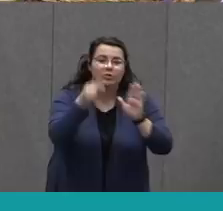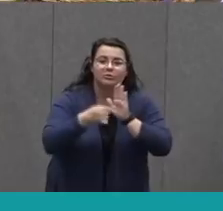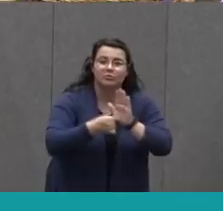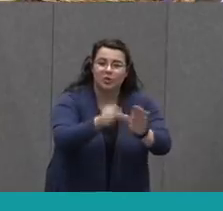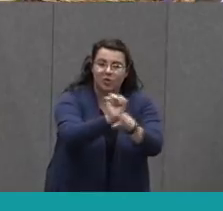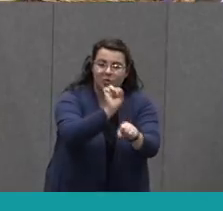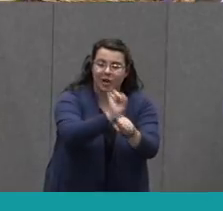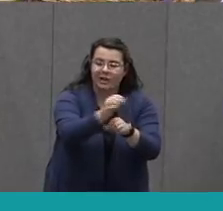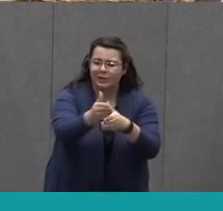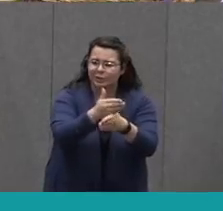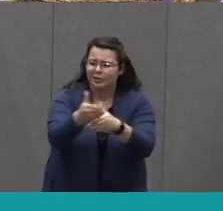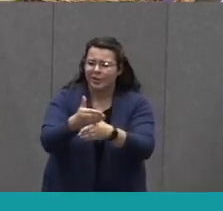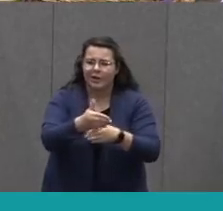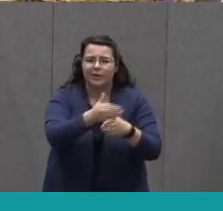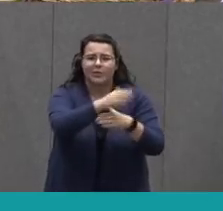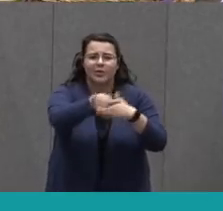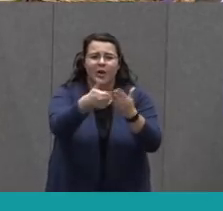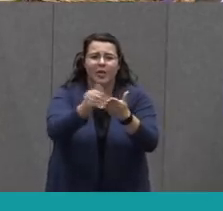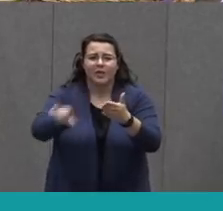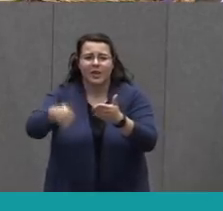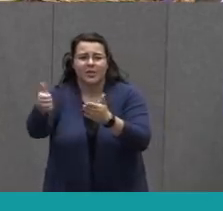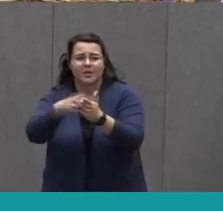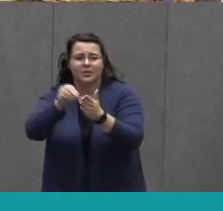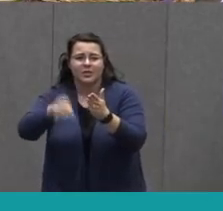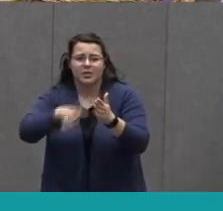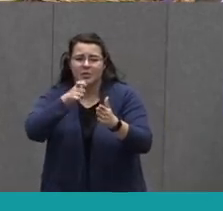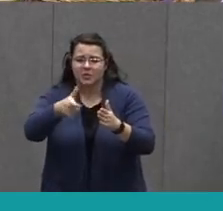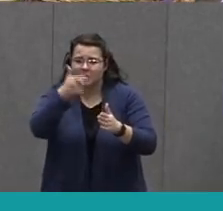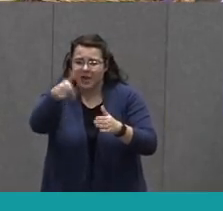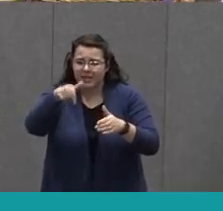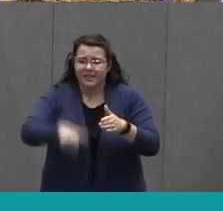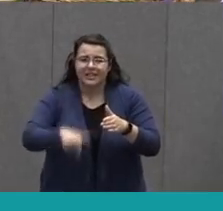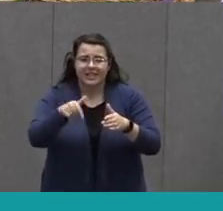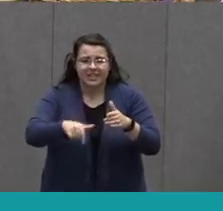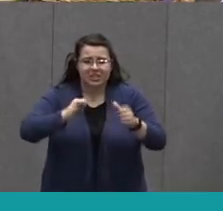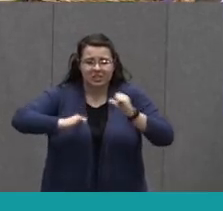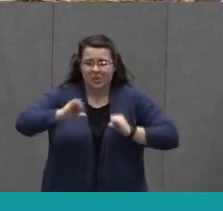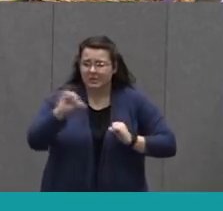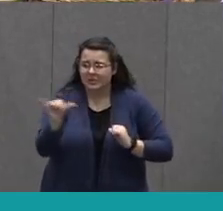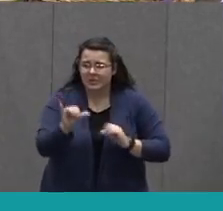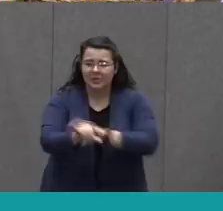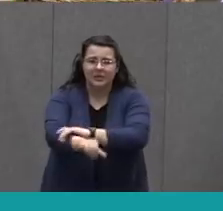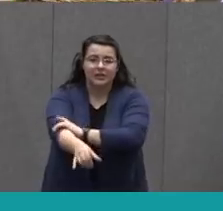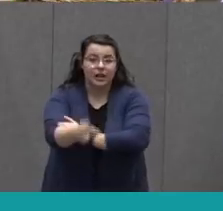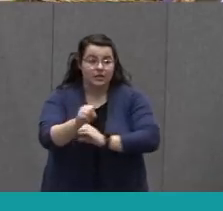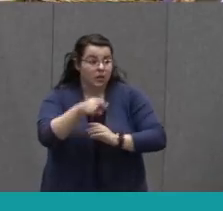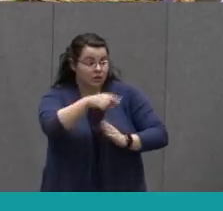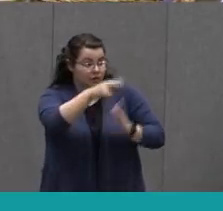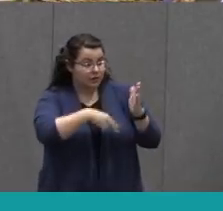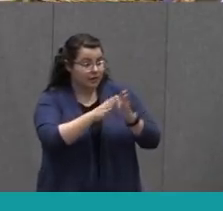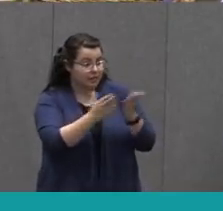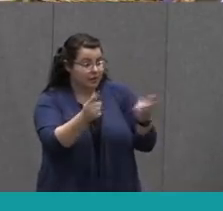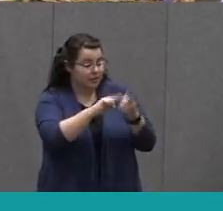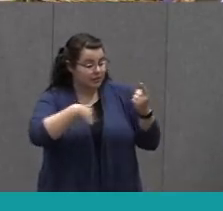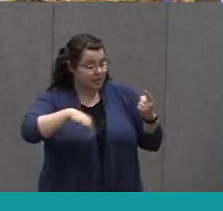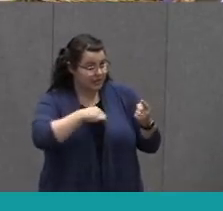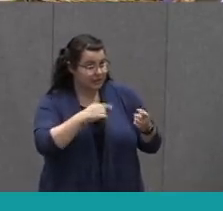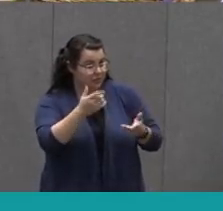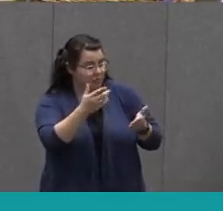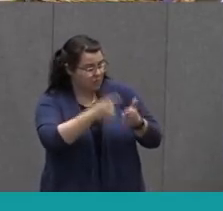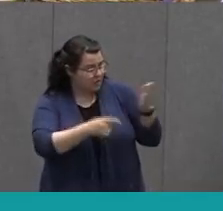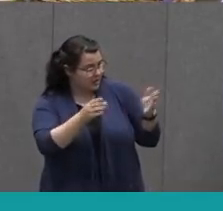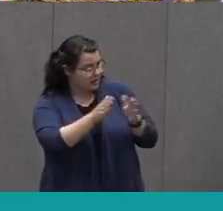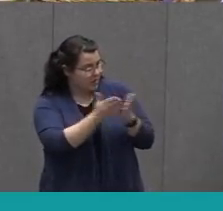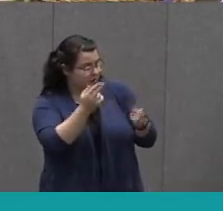that with all the other students around New Mexico who are watching these shows. So you're going to read a book to us. What's the book you're going to read today? So I am going to read